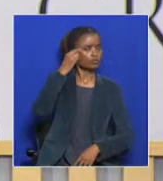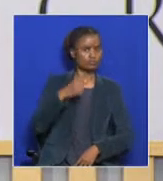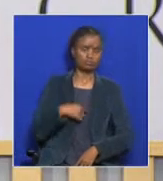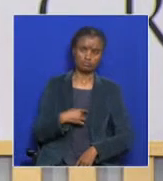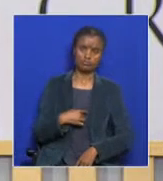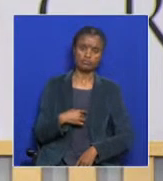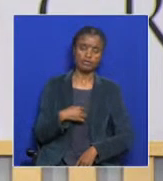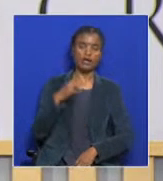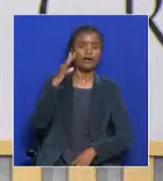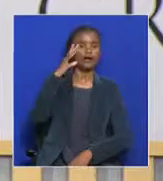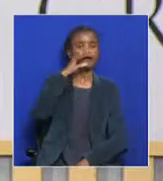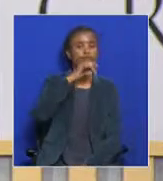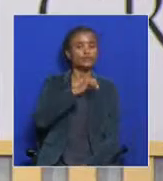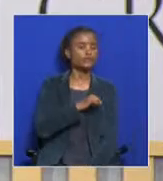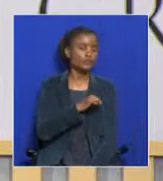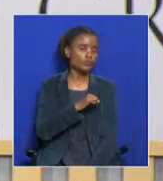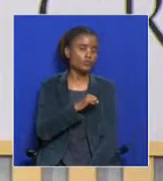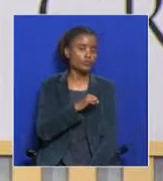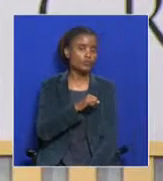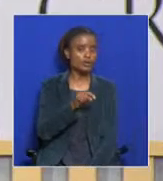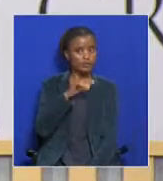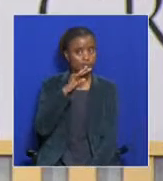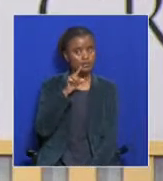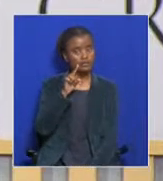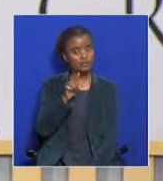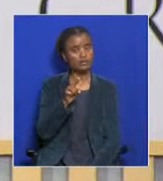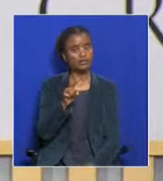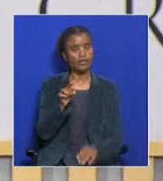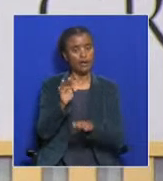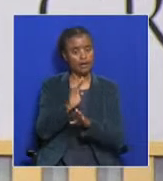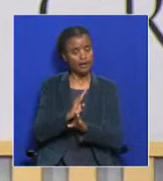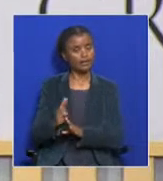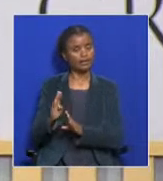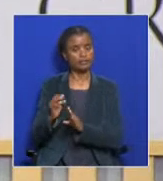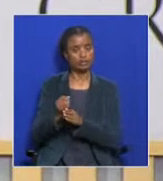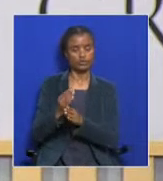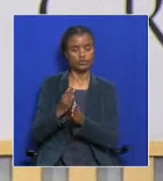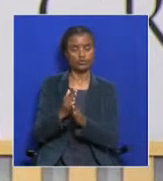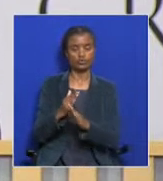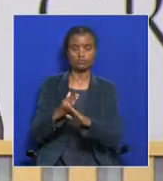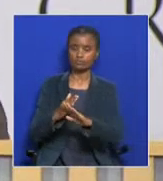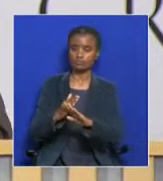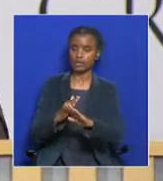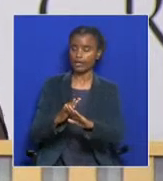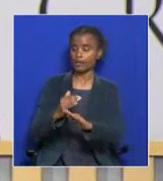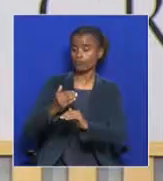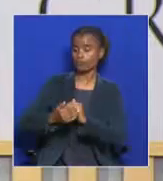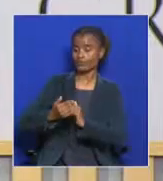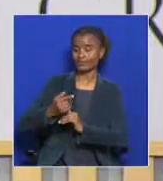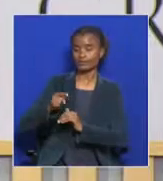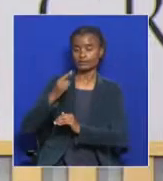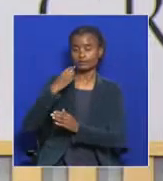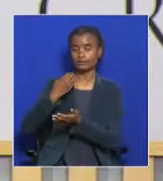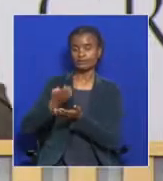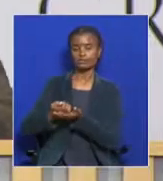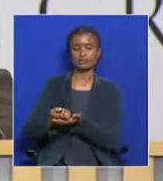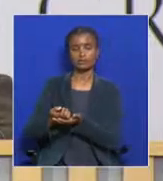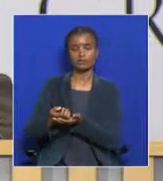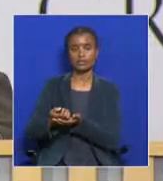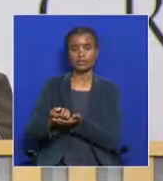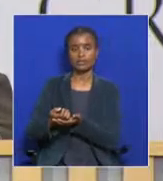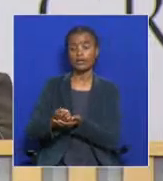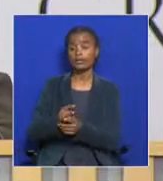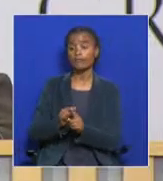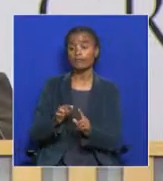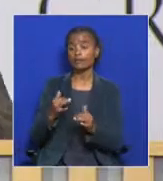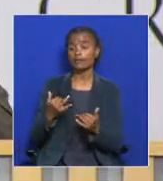he was taking the necessary precautions to safeguard those exhibits, because now it was left in his hand. I'm here at Durban, I'm based in